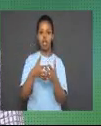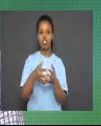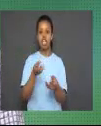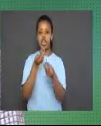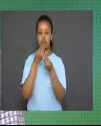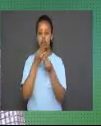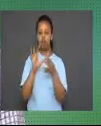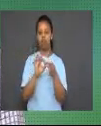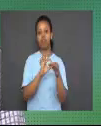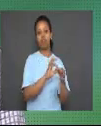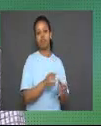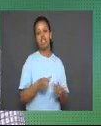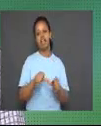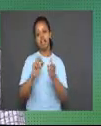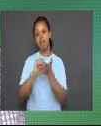food webs.